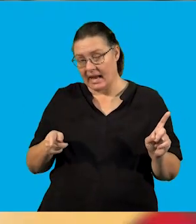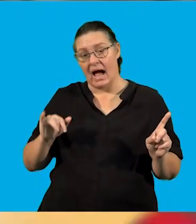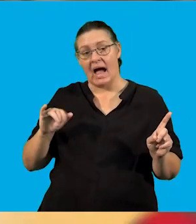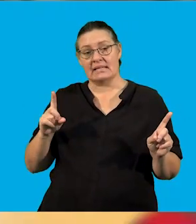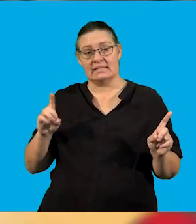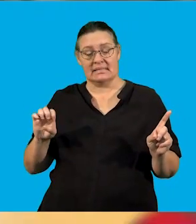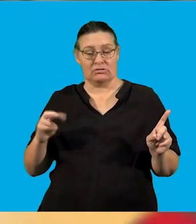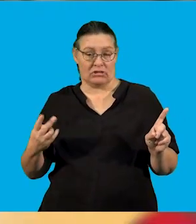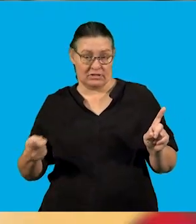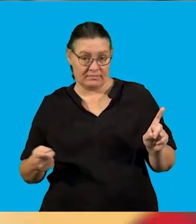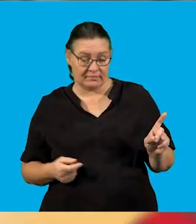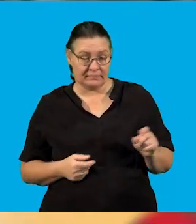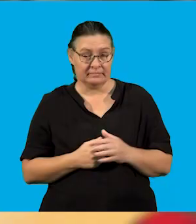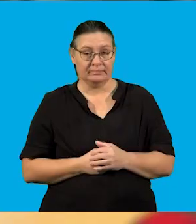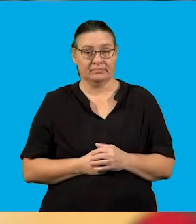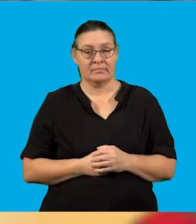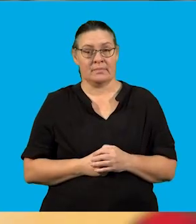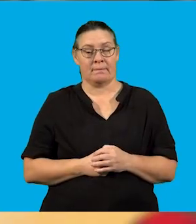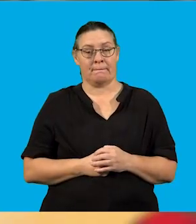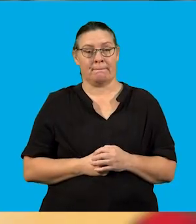the ending IDE.